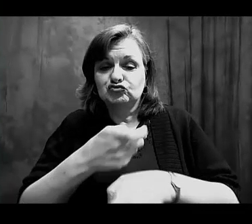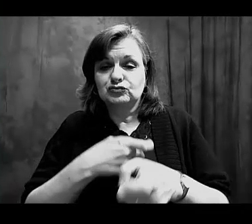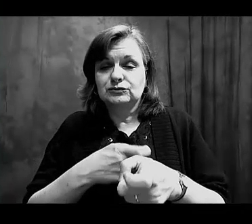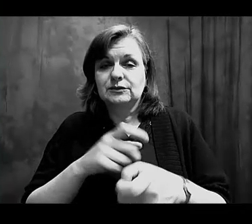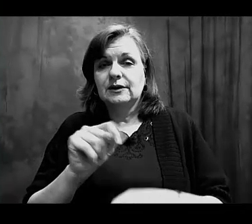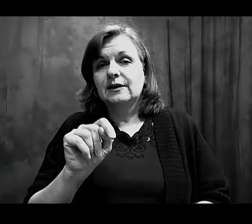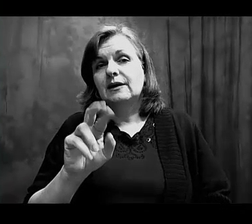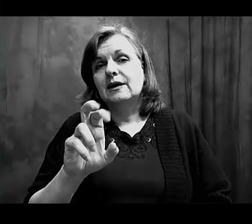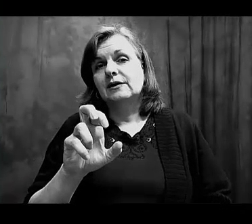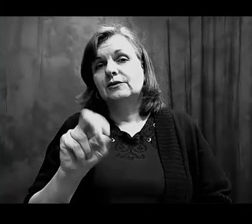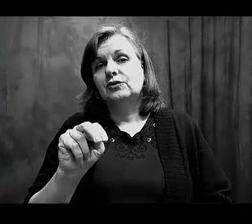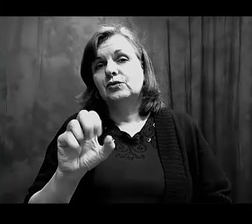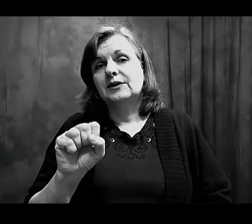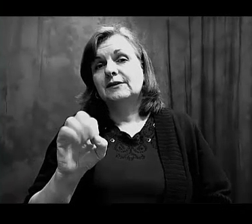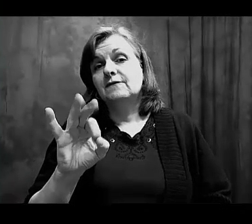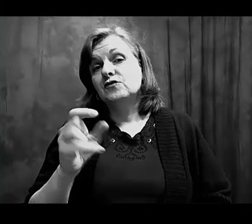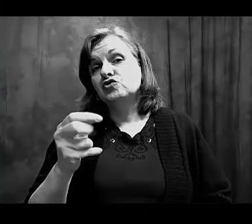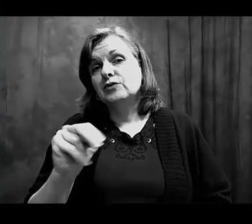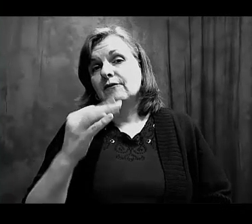need a transfusion,